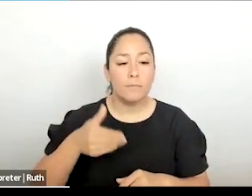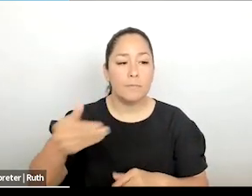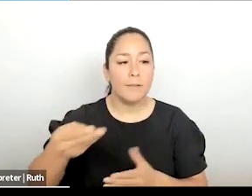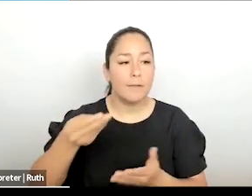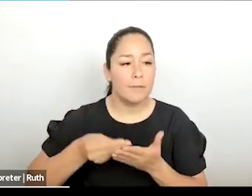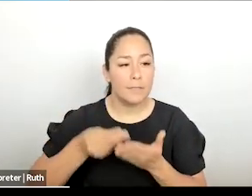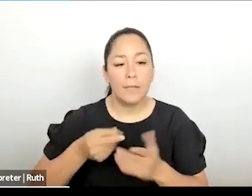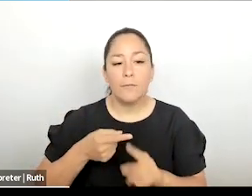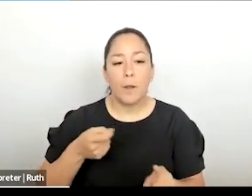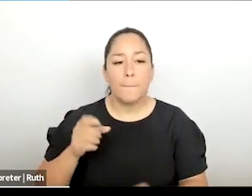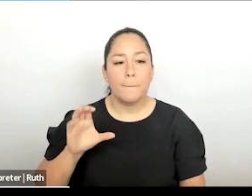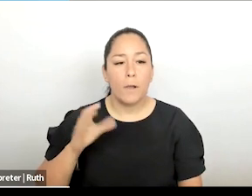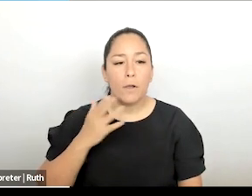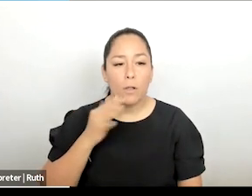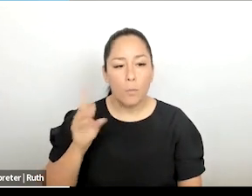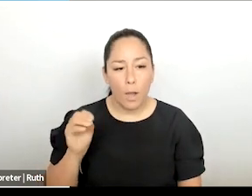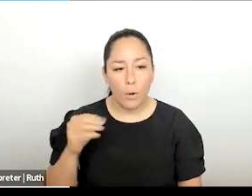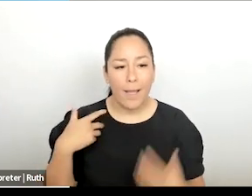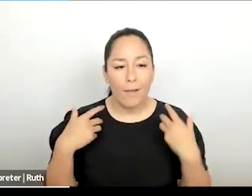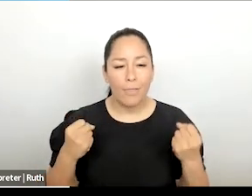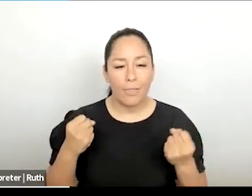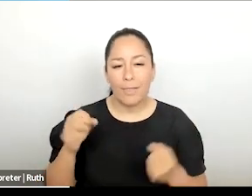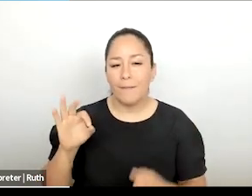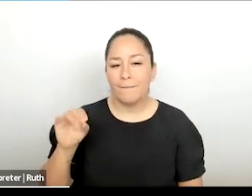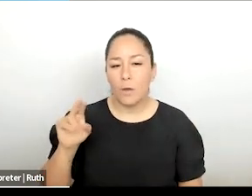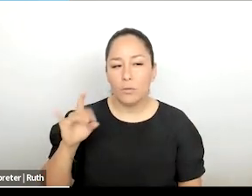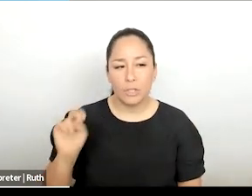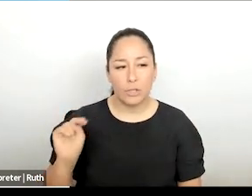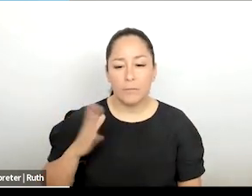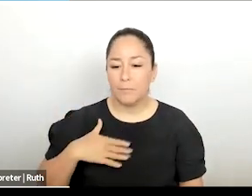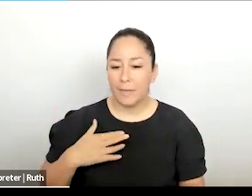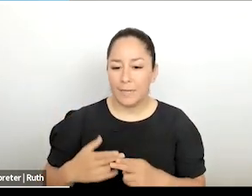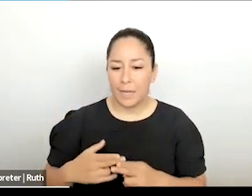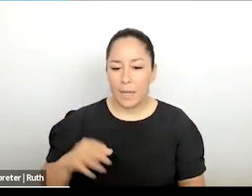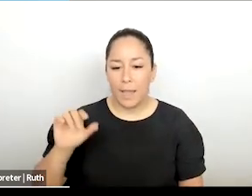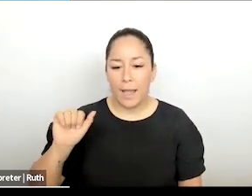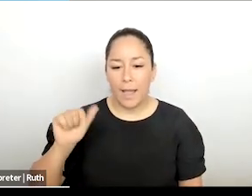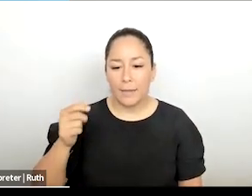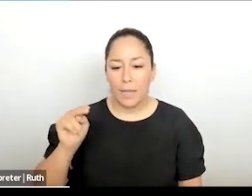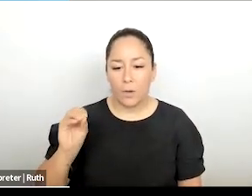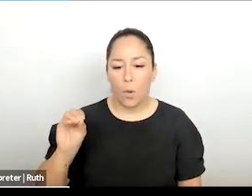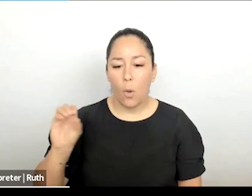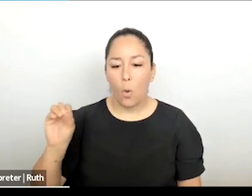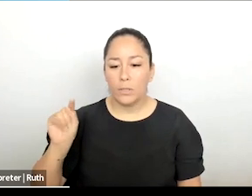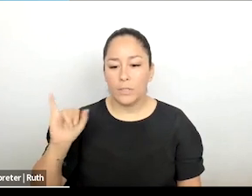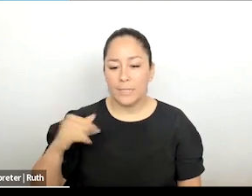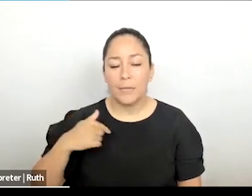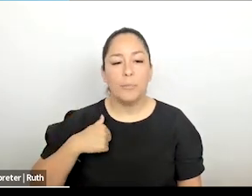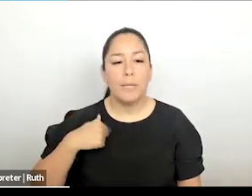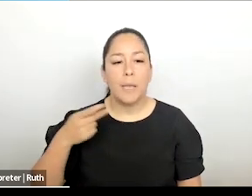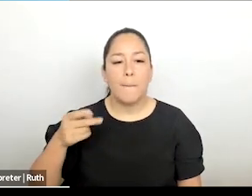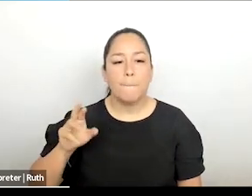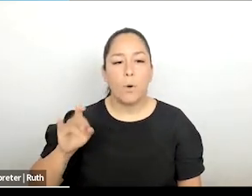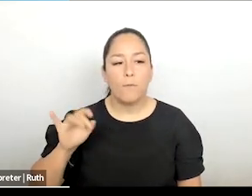Colorado Health Foundation. My name is Ageno OT, and I am a portfolio director here